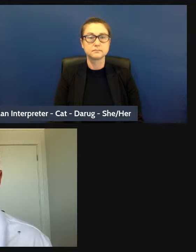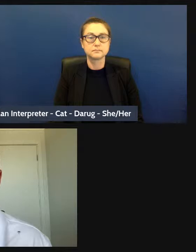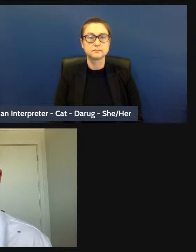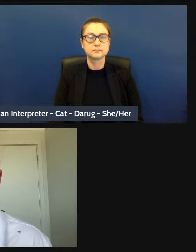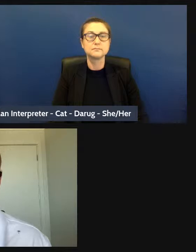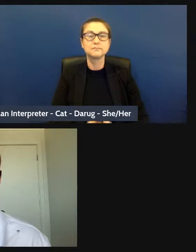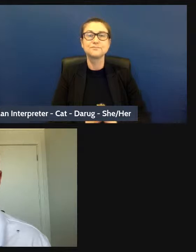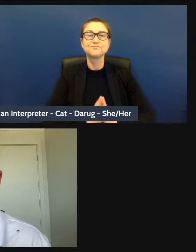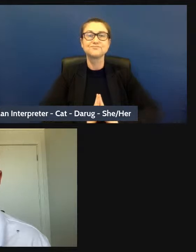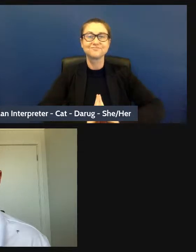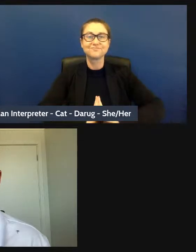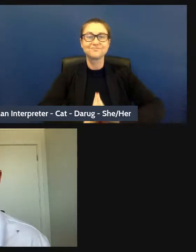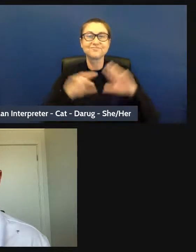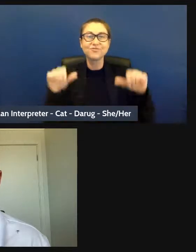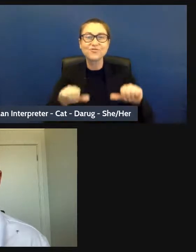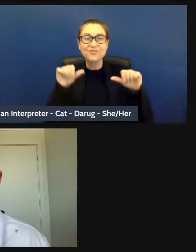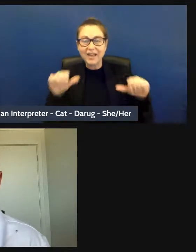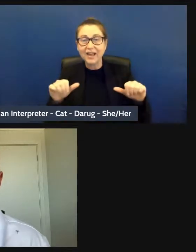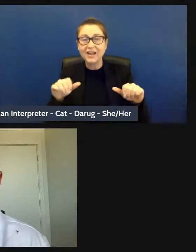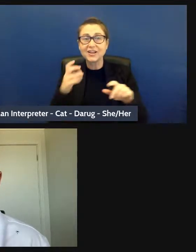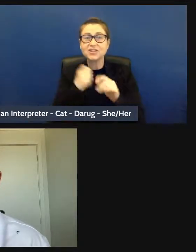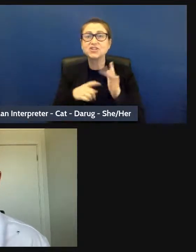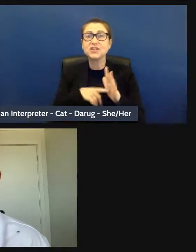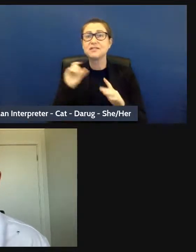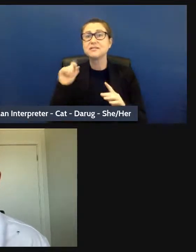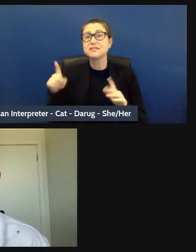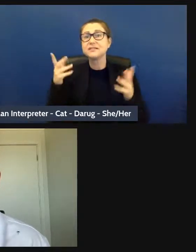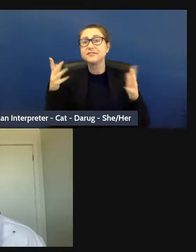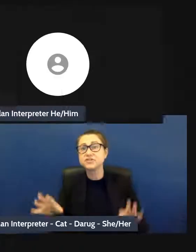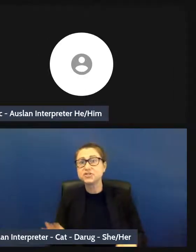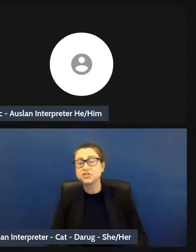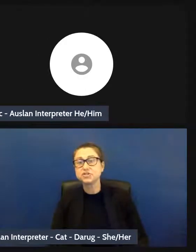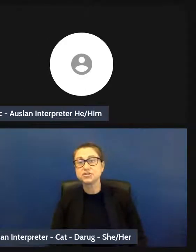Okay, sorry about that. I've just sent those over, Jill.